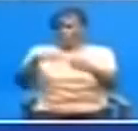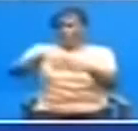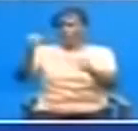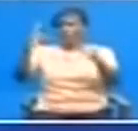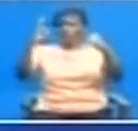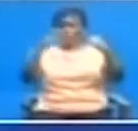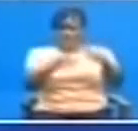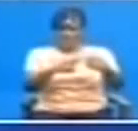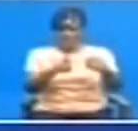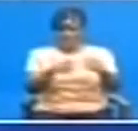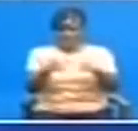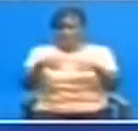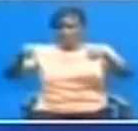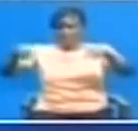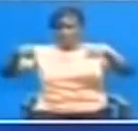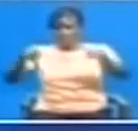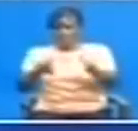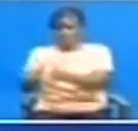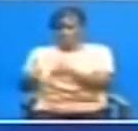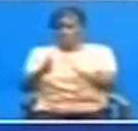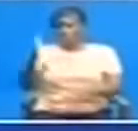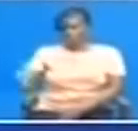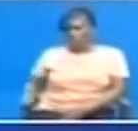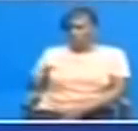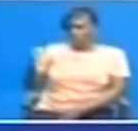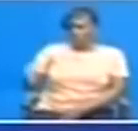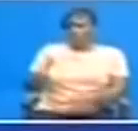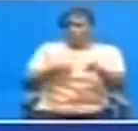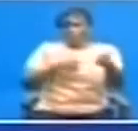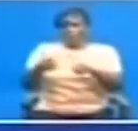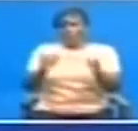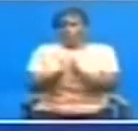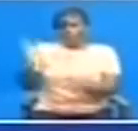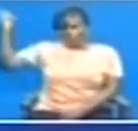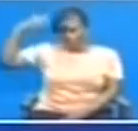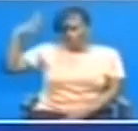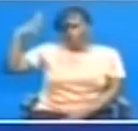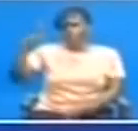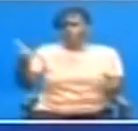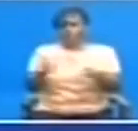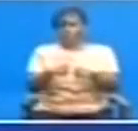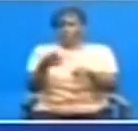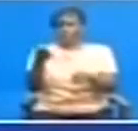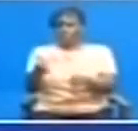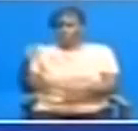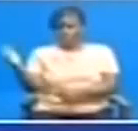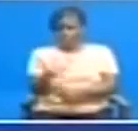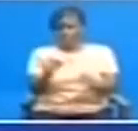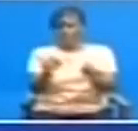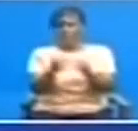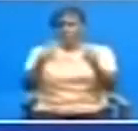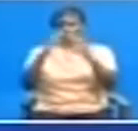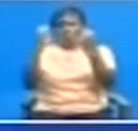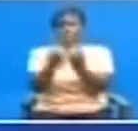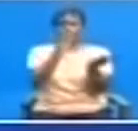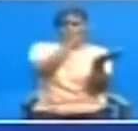and quality of infrastructure, especially railway, transport, and electricity. The news comes months after the World